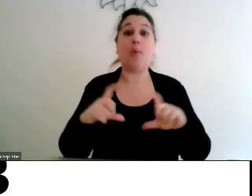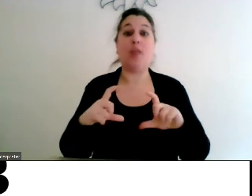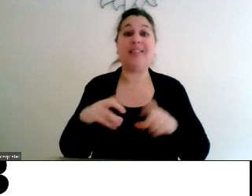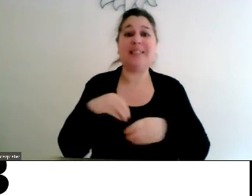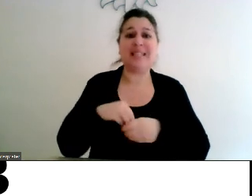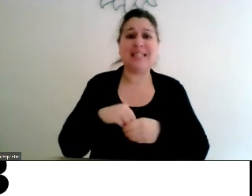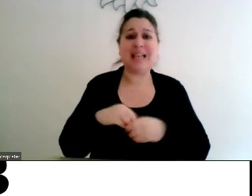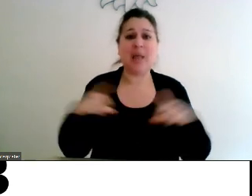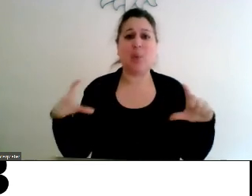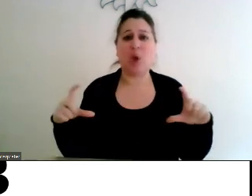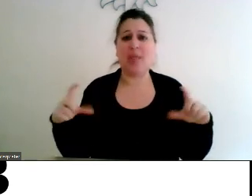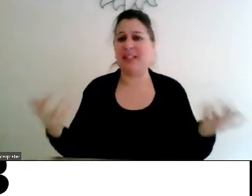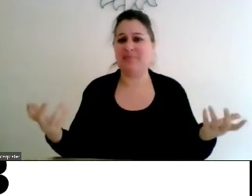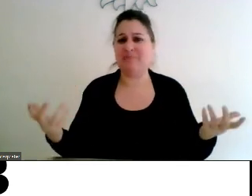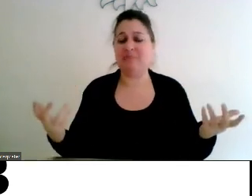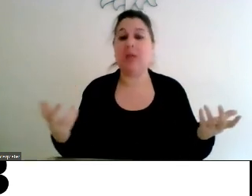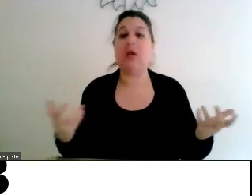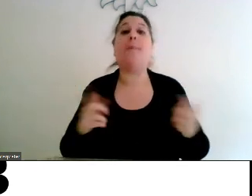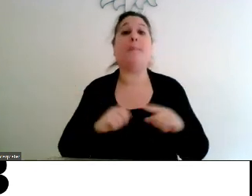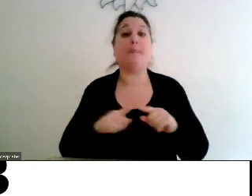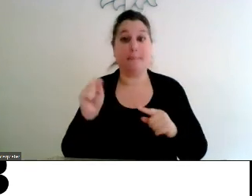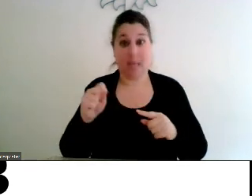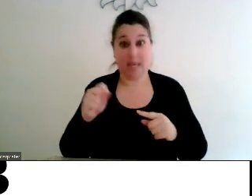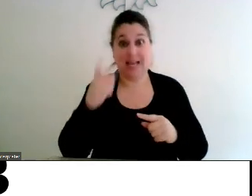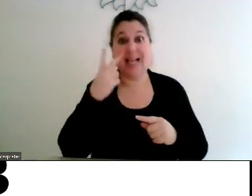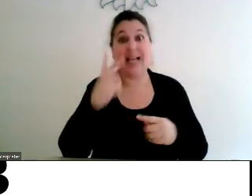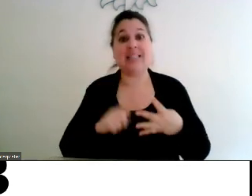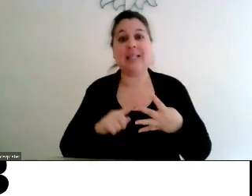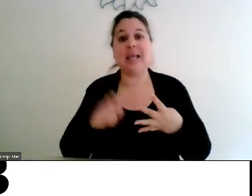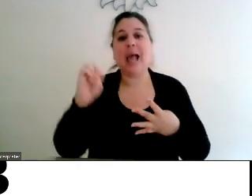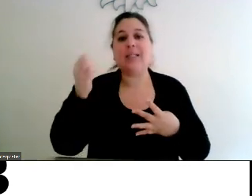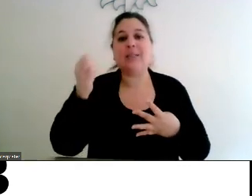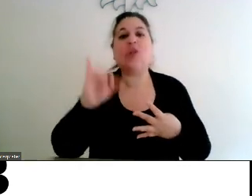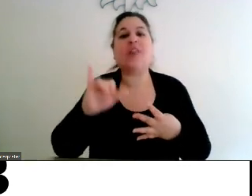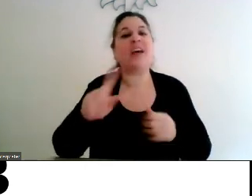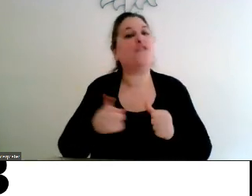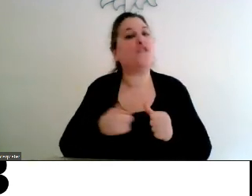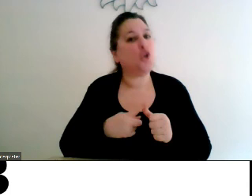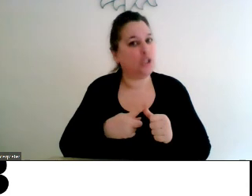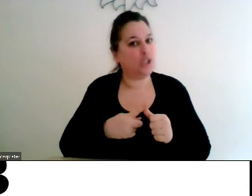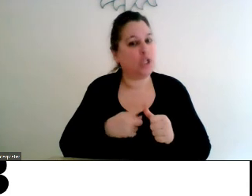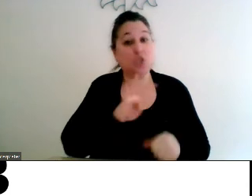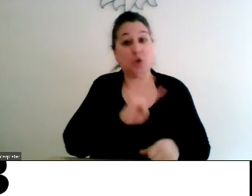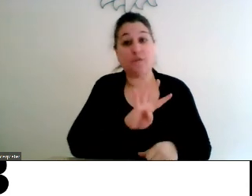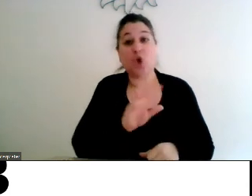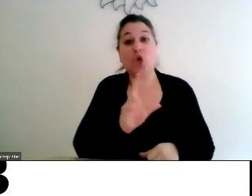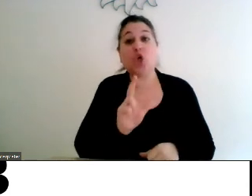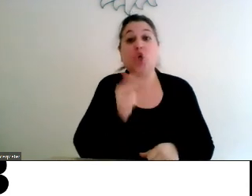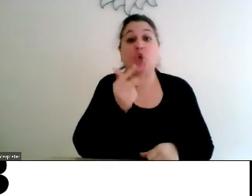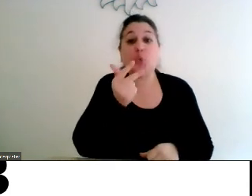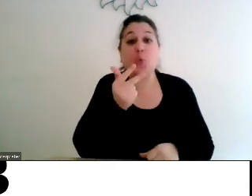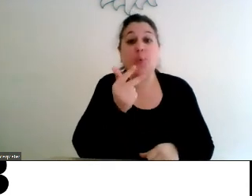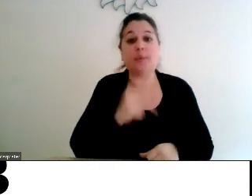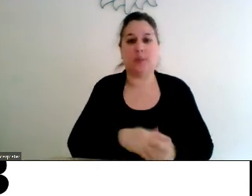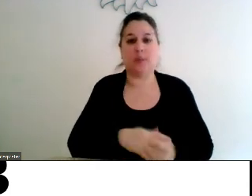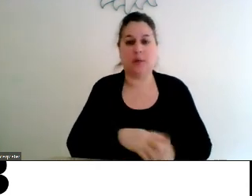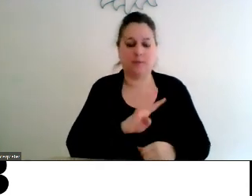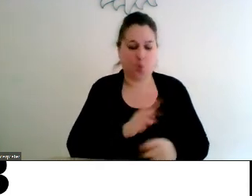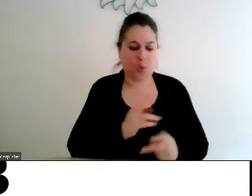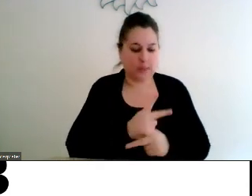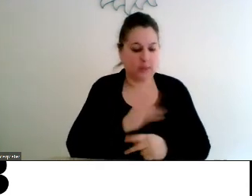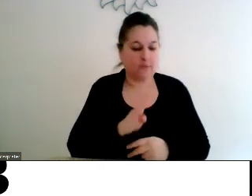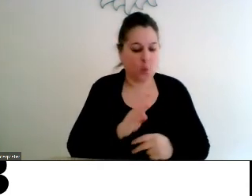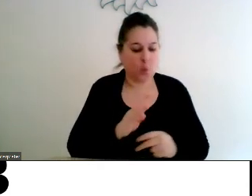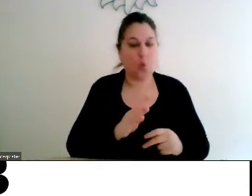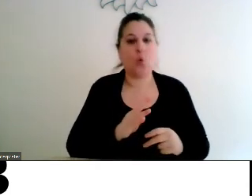And I see exponents, so I have to do that one first. So 4 cubed. 4 times 4 times 4 equals 64.